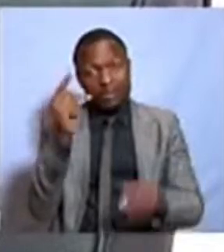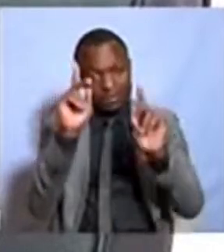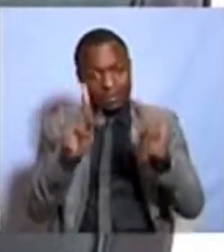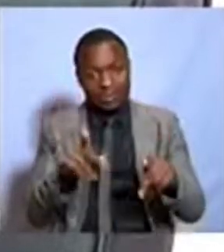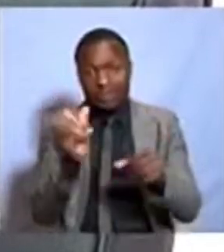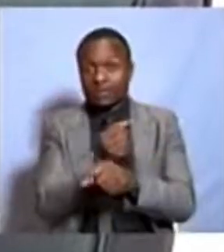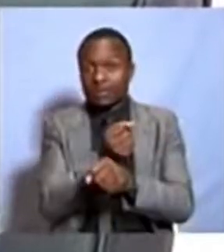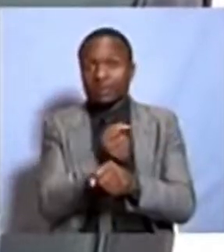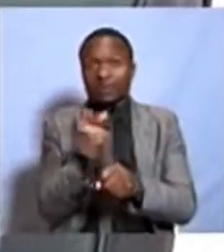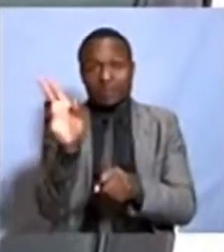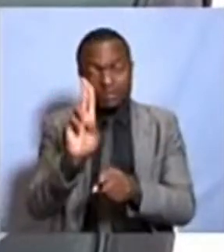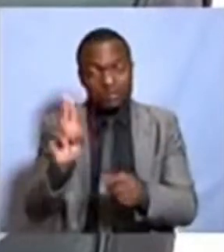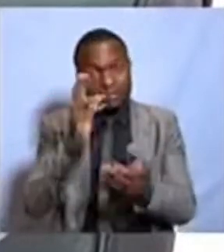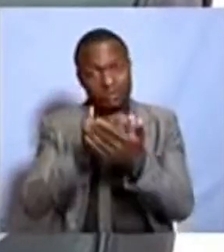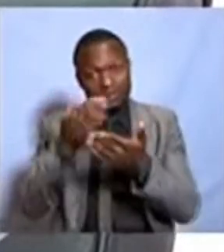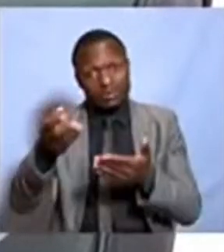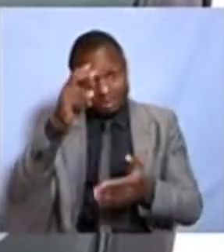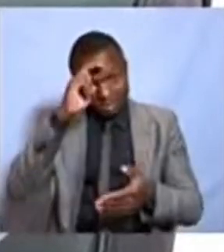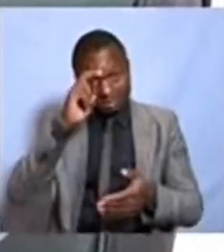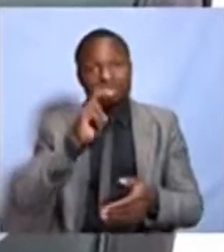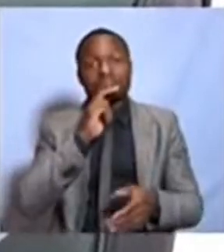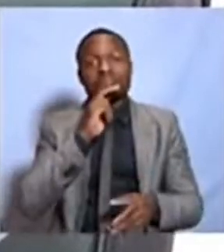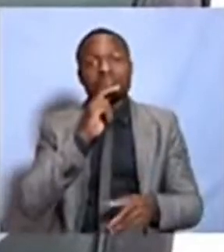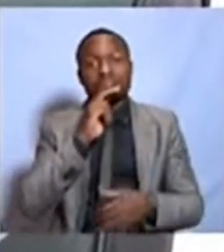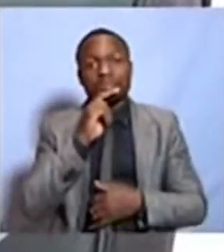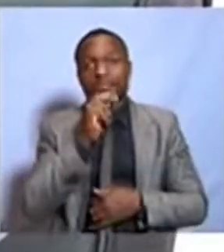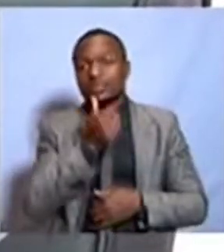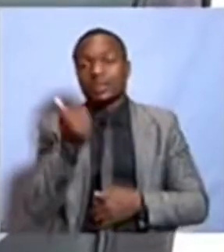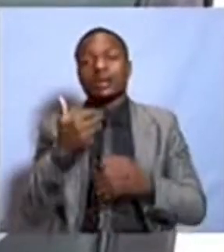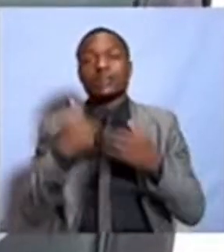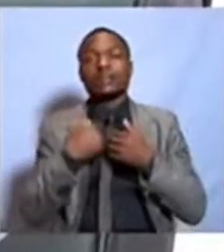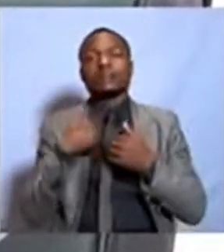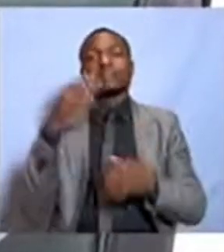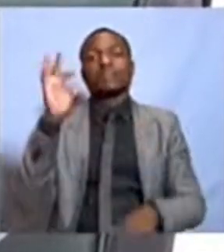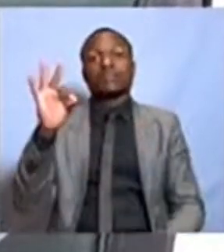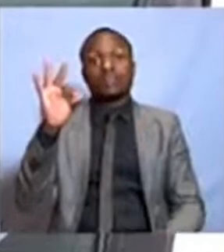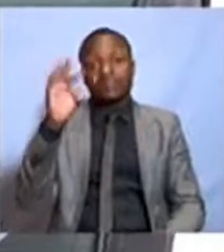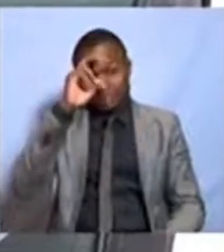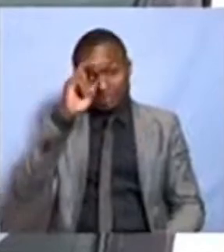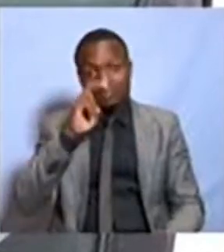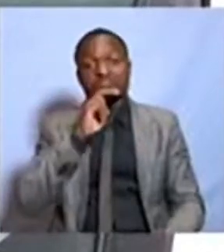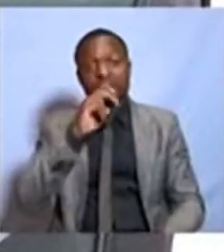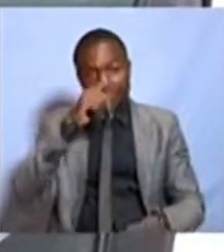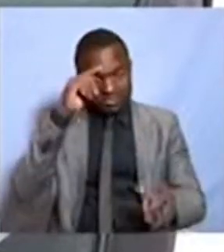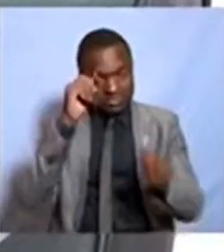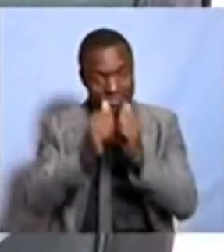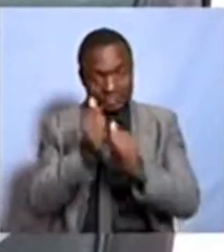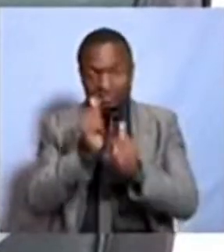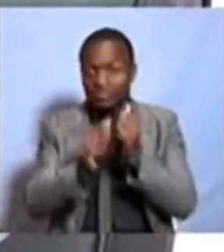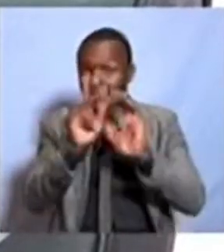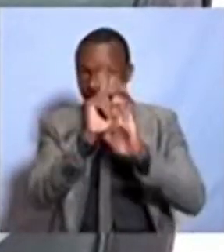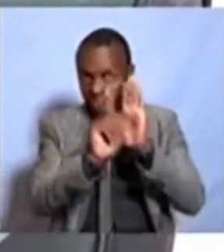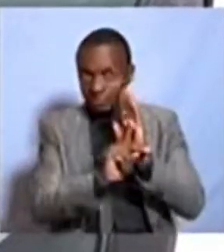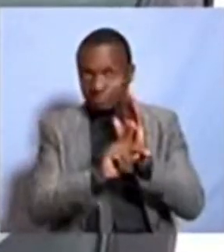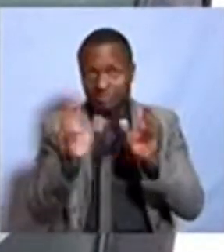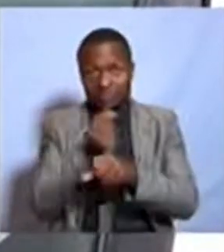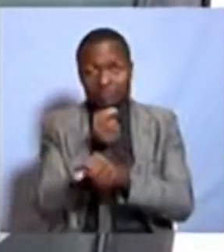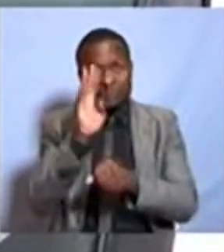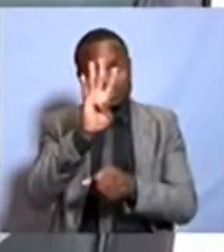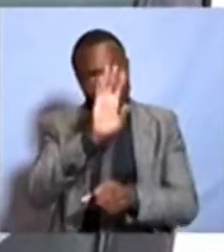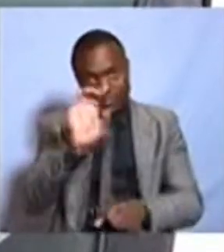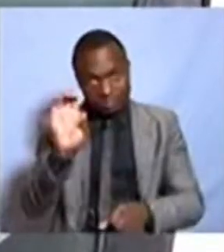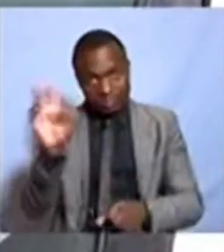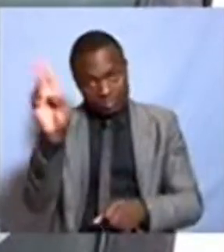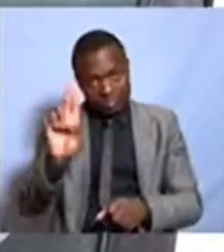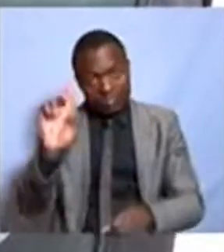a goat. And someone owns over 9 goats. Because of that policy he had decided, when I get 400, I'll